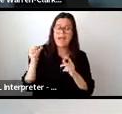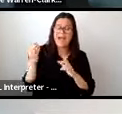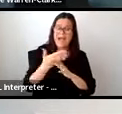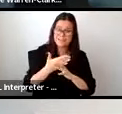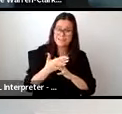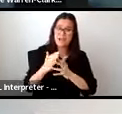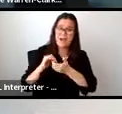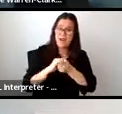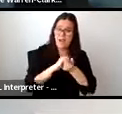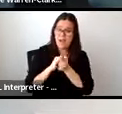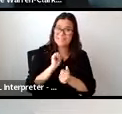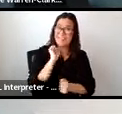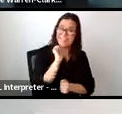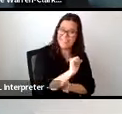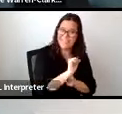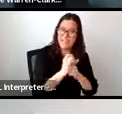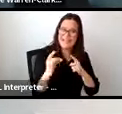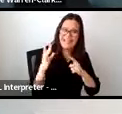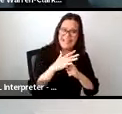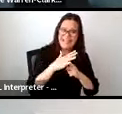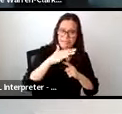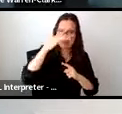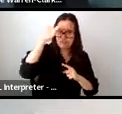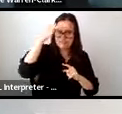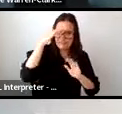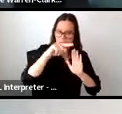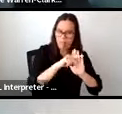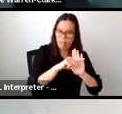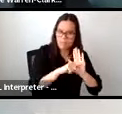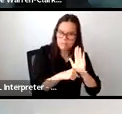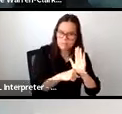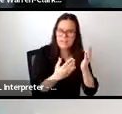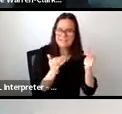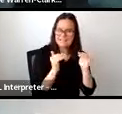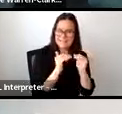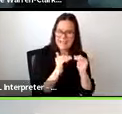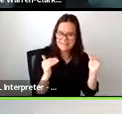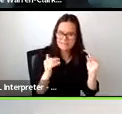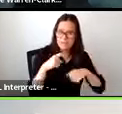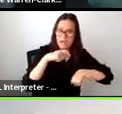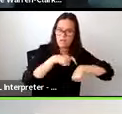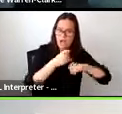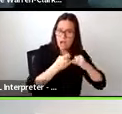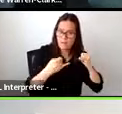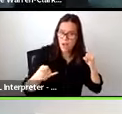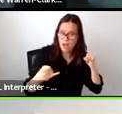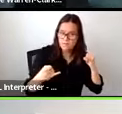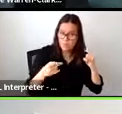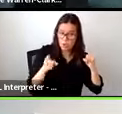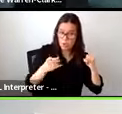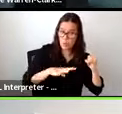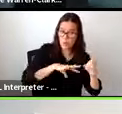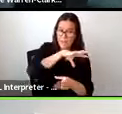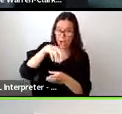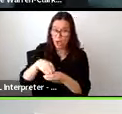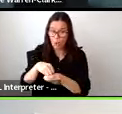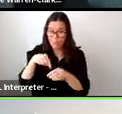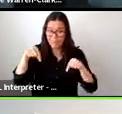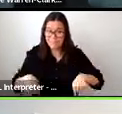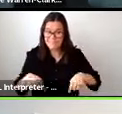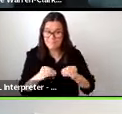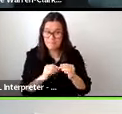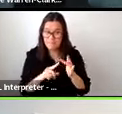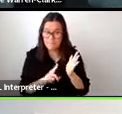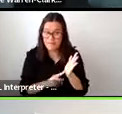those enforceability standards and timelines to be included? They're not, as far as I'm